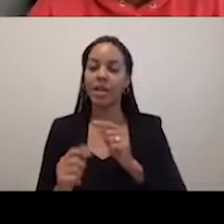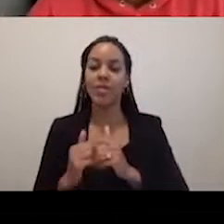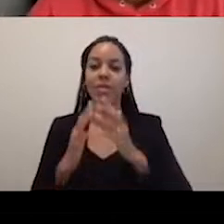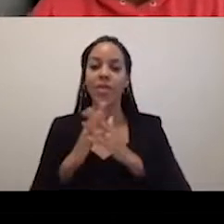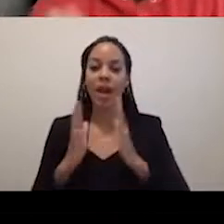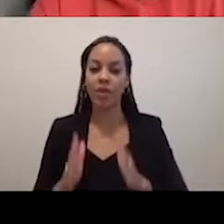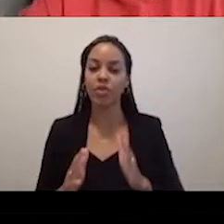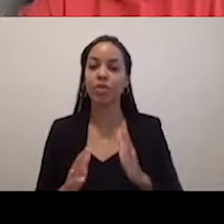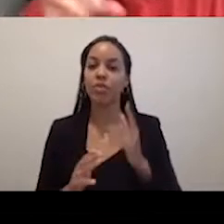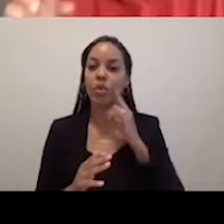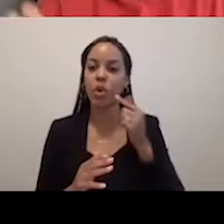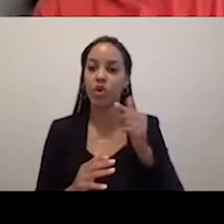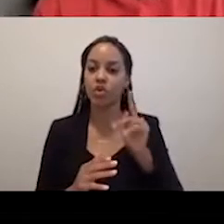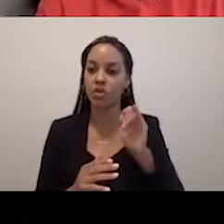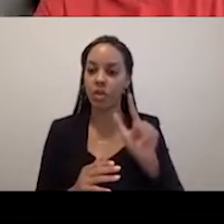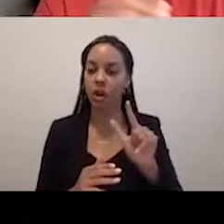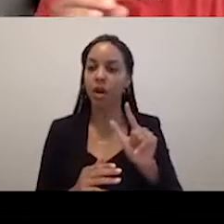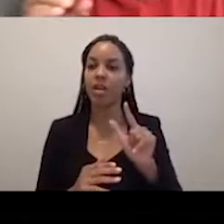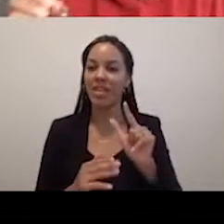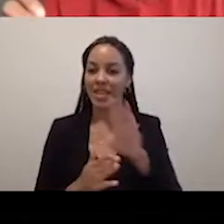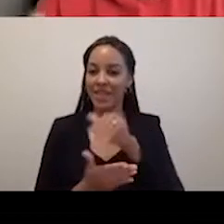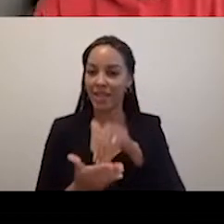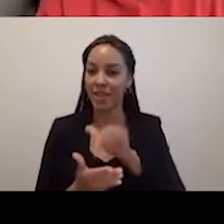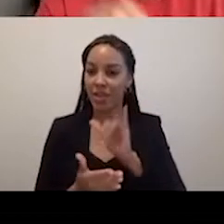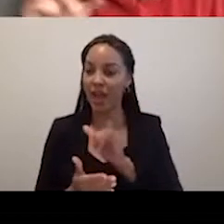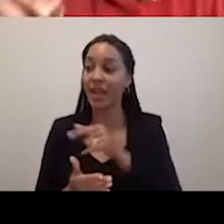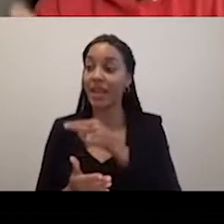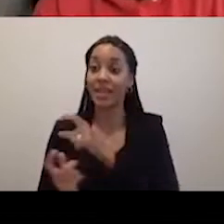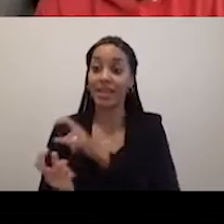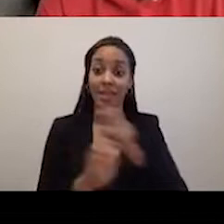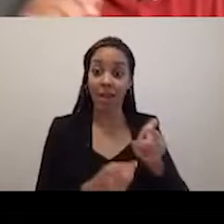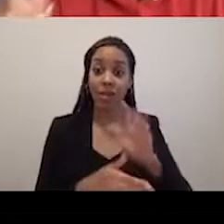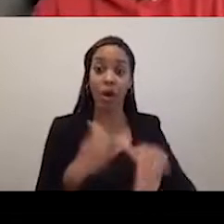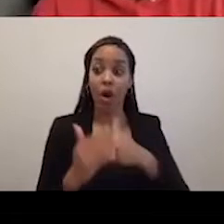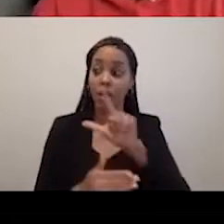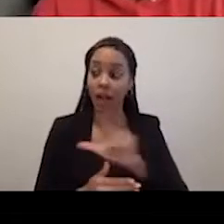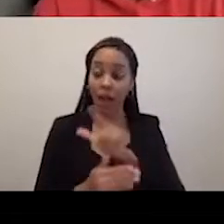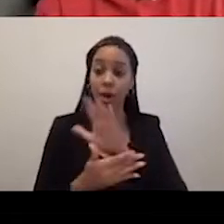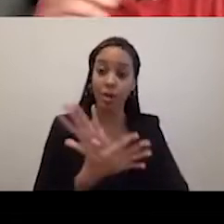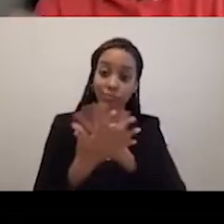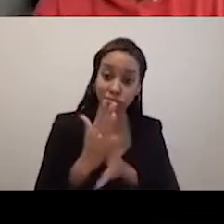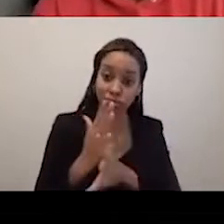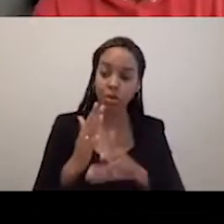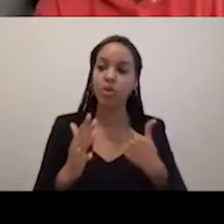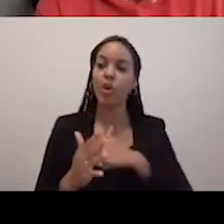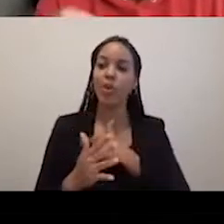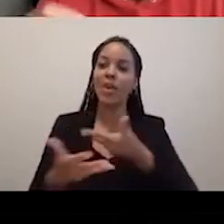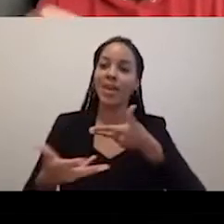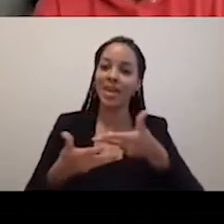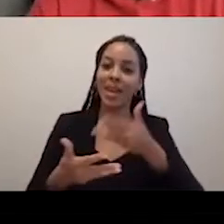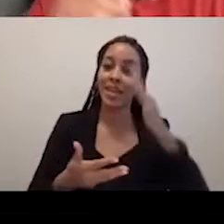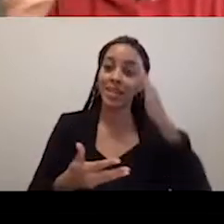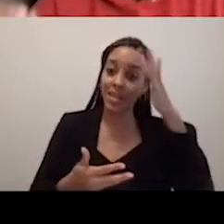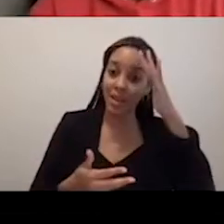OSD Center. So we engage in using not just socially engaged theory and method, but applied behavioral